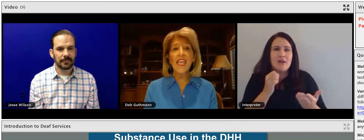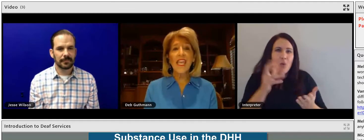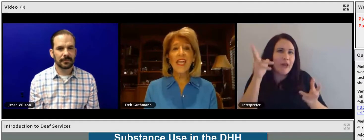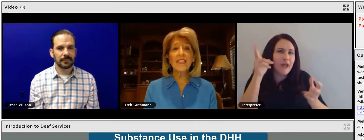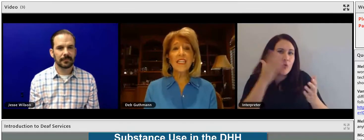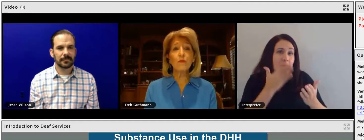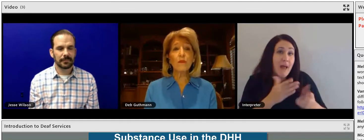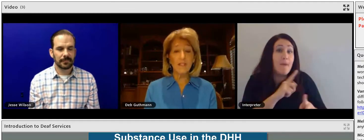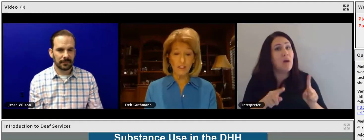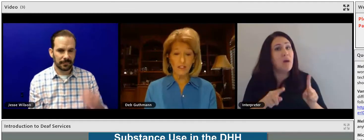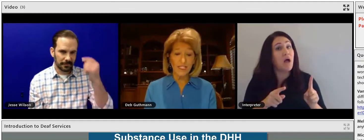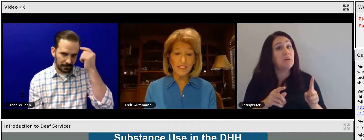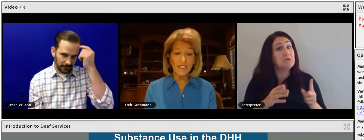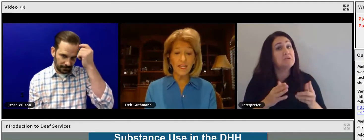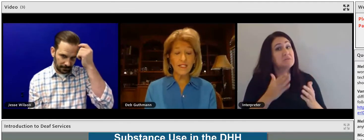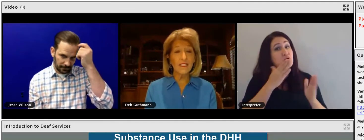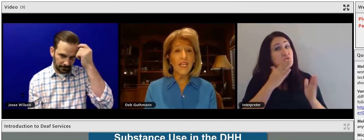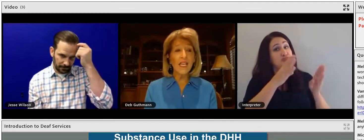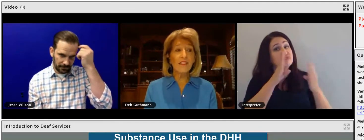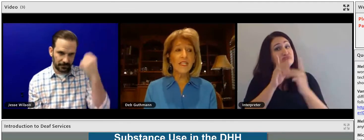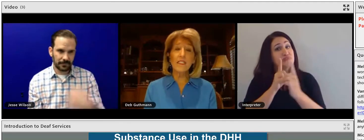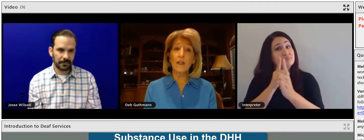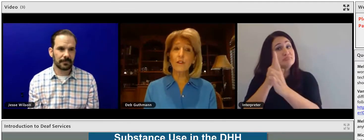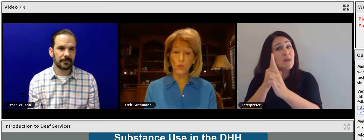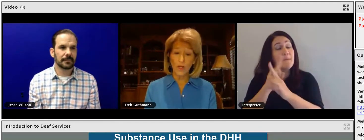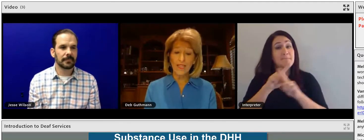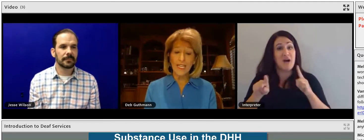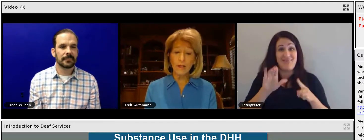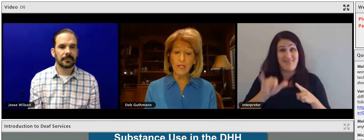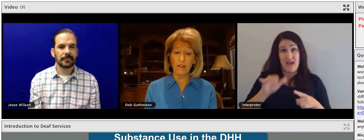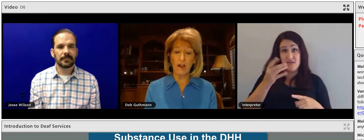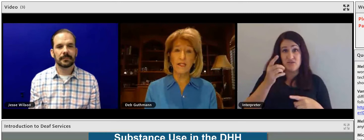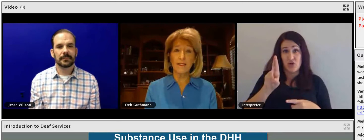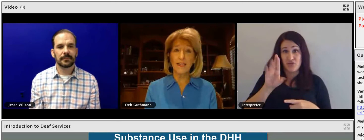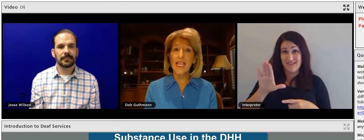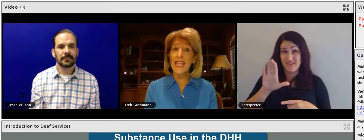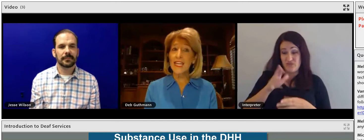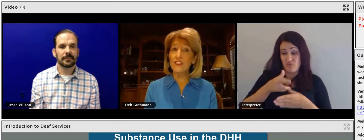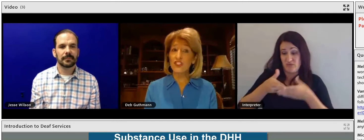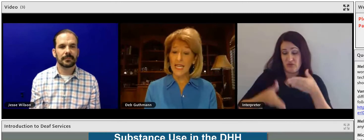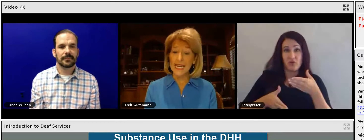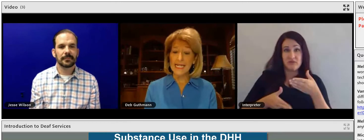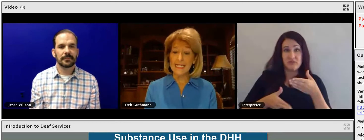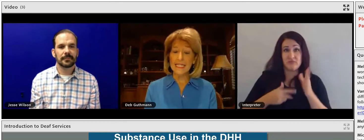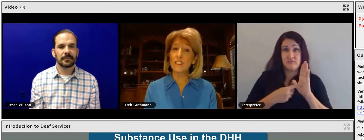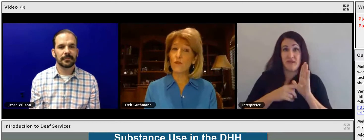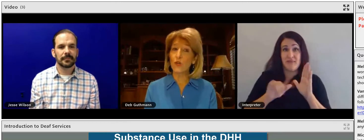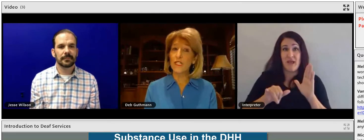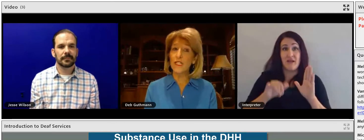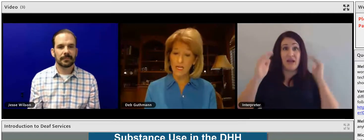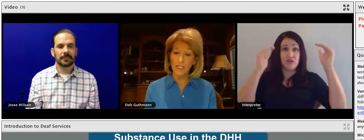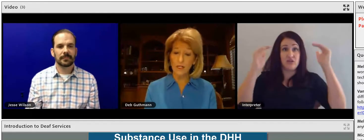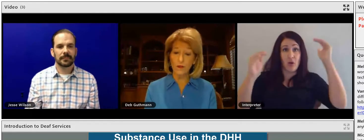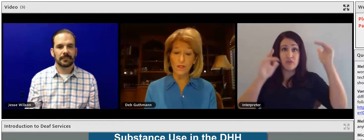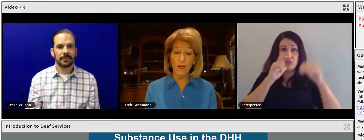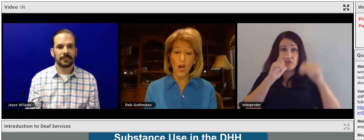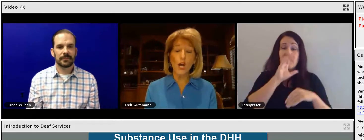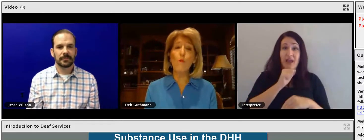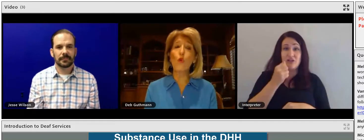in the right direction. And his results indicated that adults with hearing loss aged 18